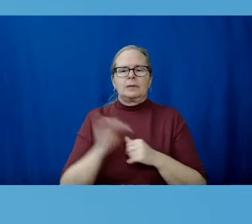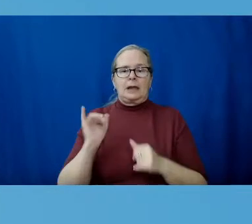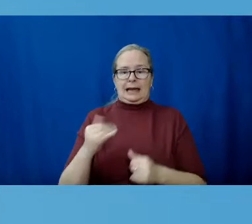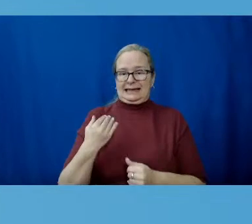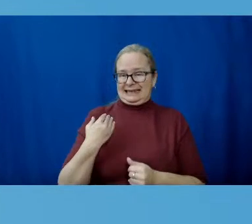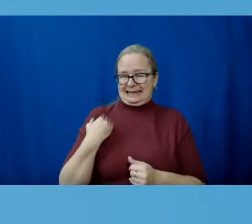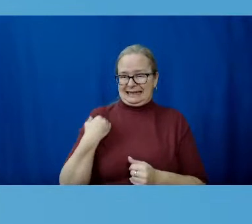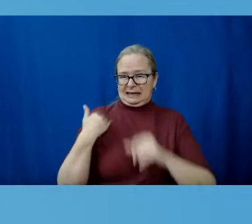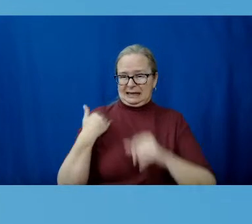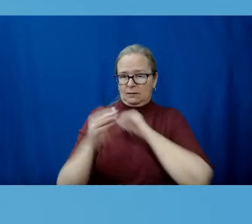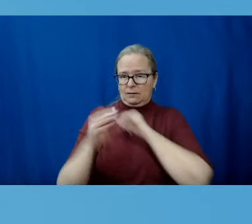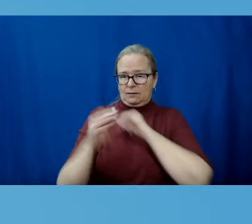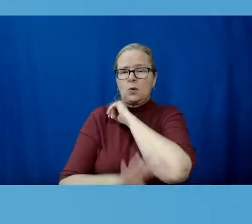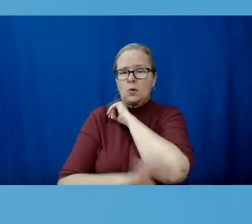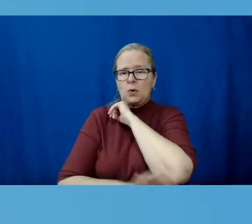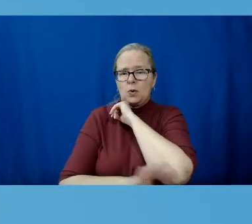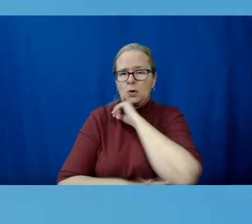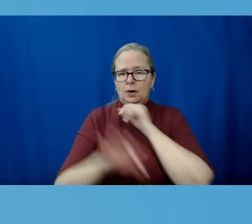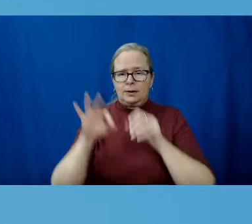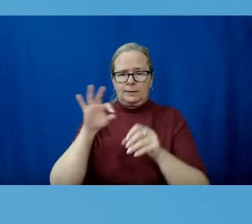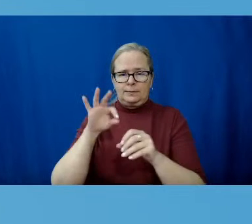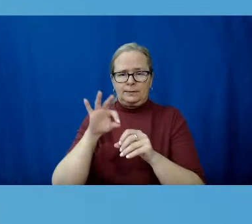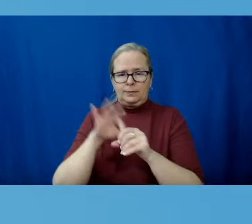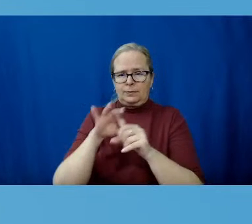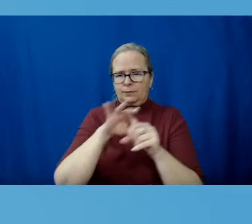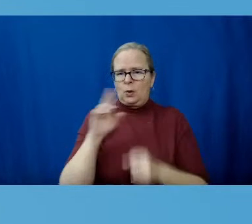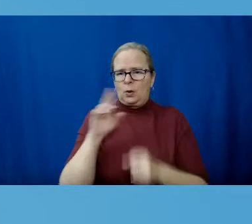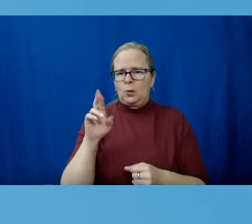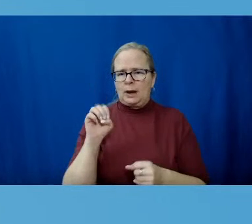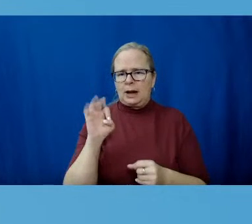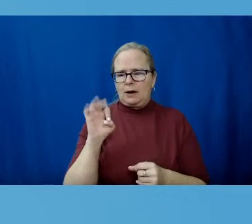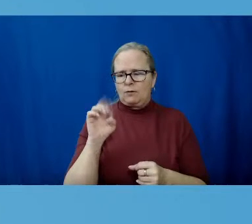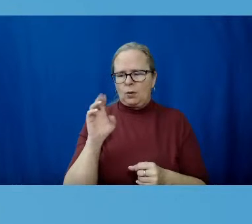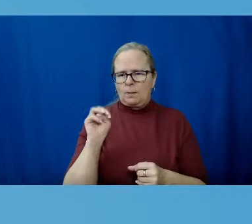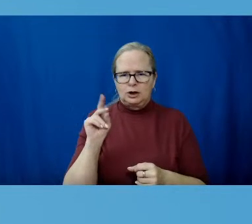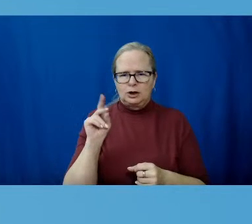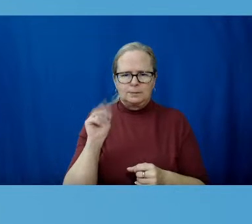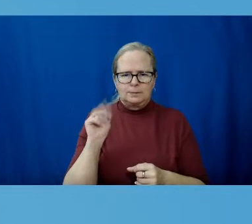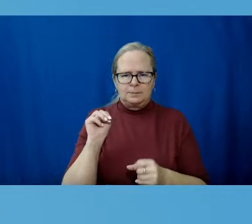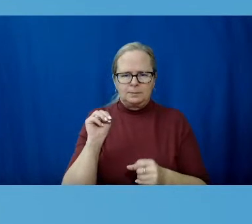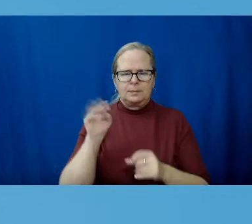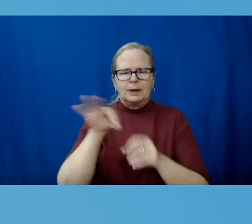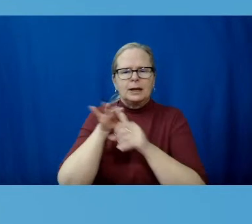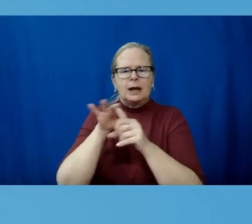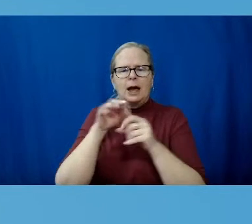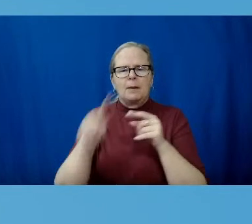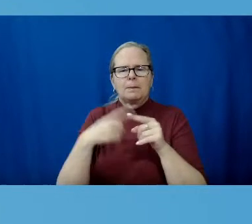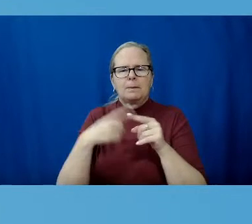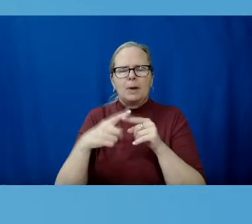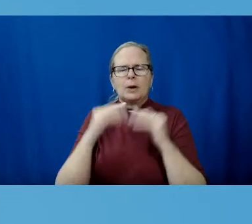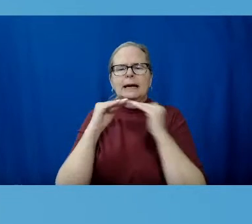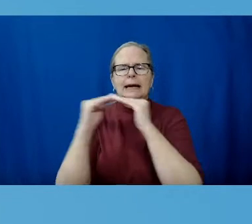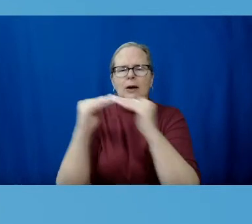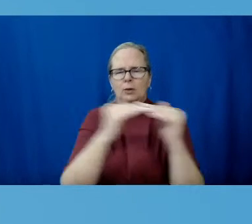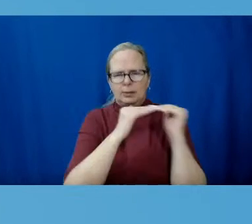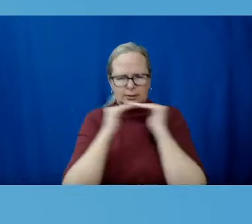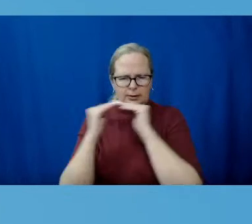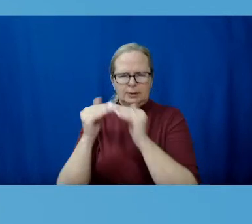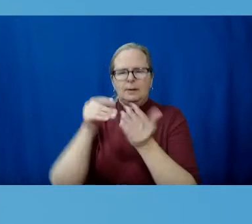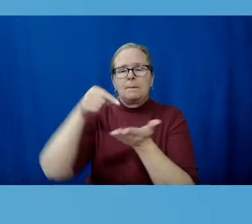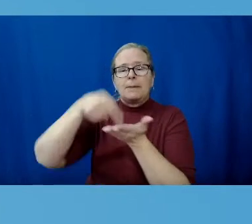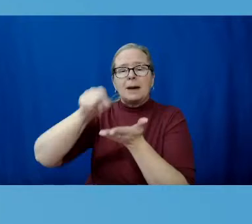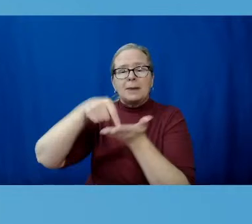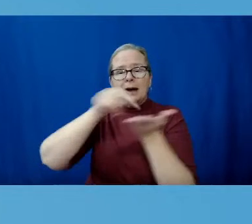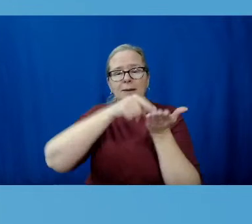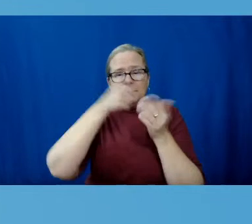see him fighting against Trudeau tooth and nail, when in fact we depend on the federal government for many things, including, of course, the vaccines